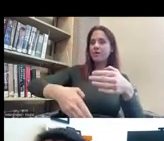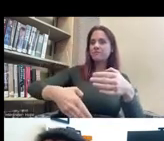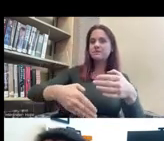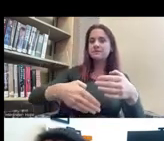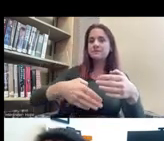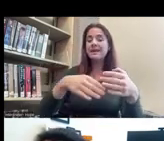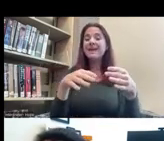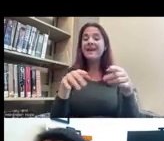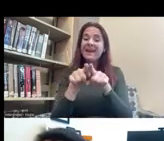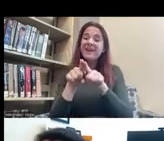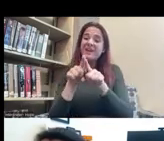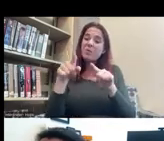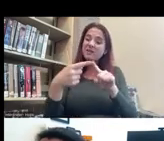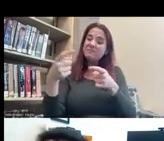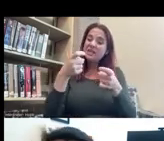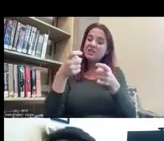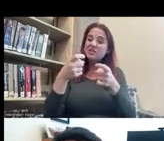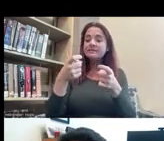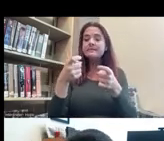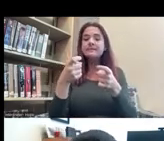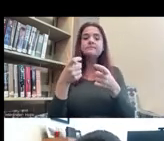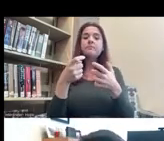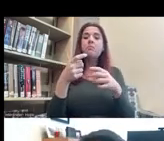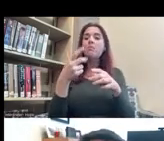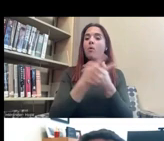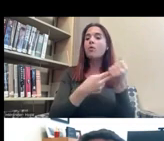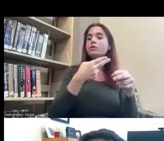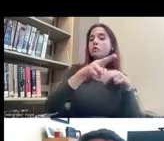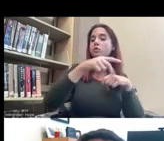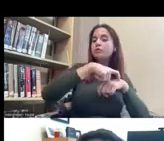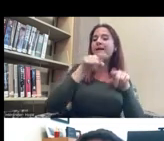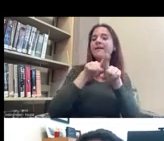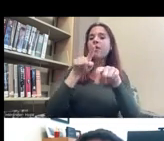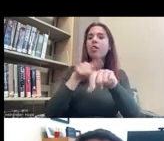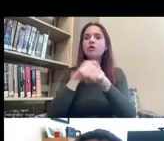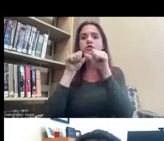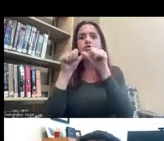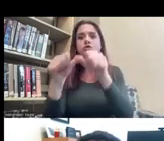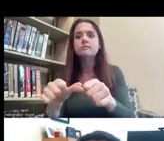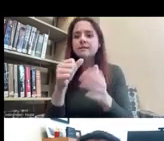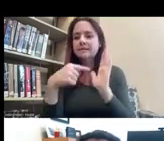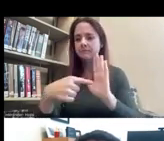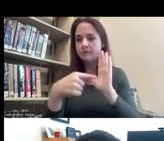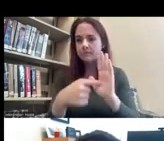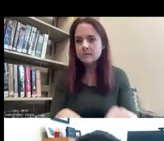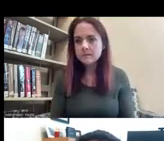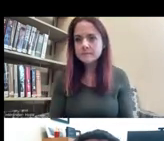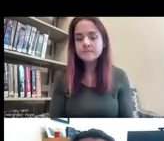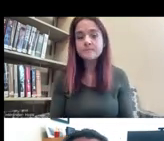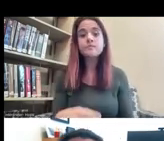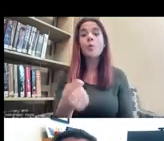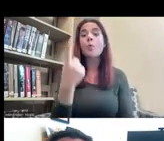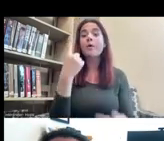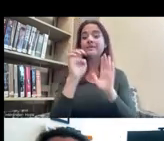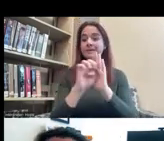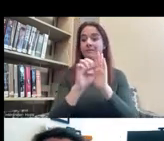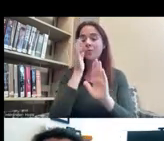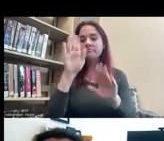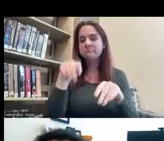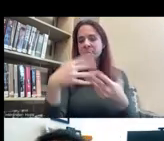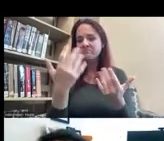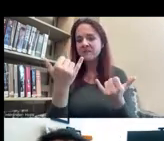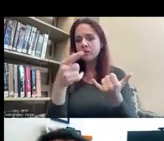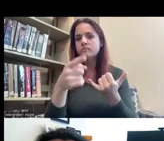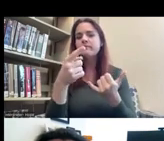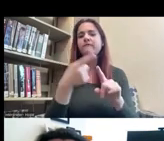management of symptoms, short and long term. And so just want to give one example from